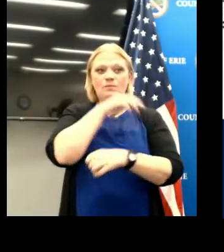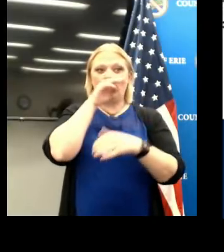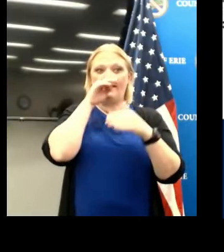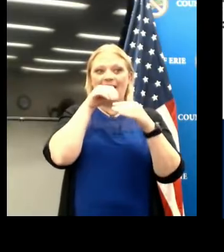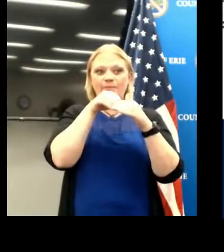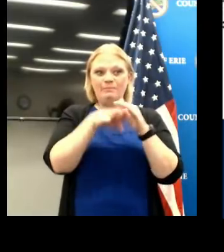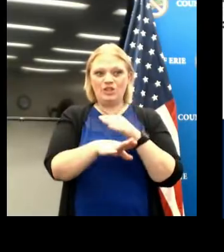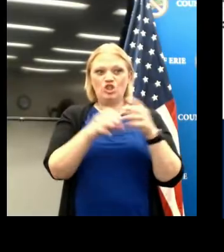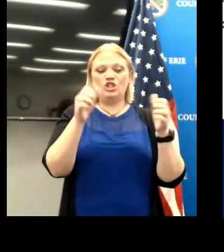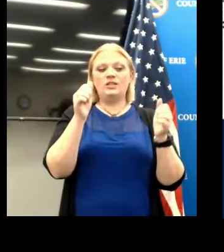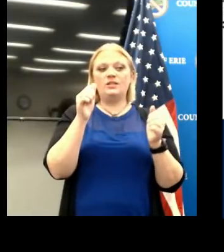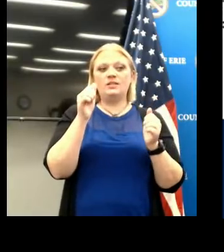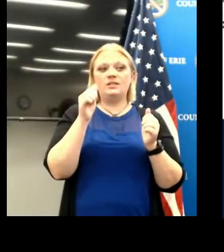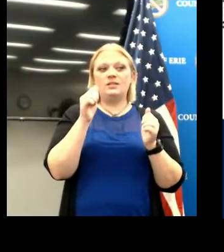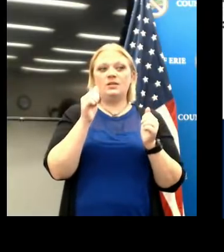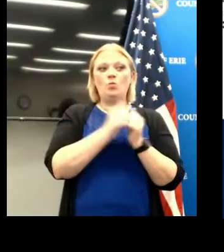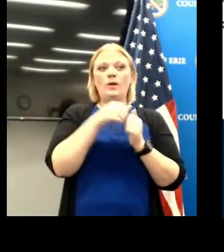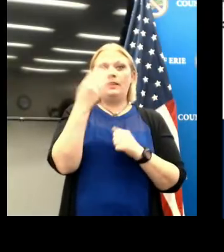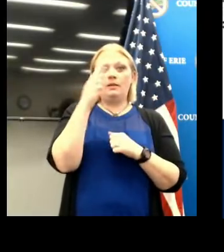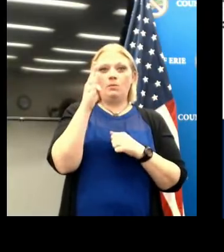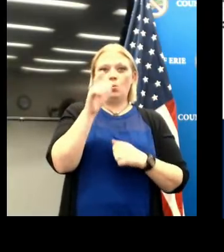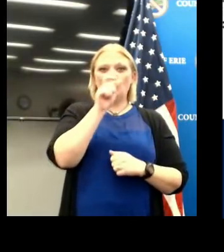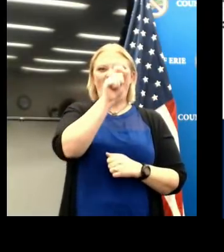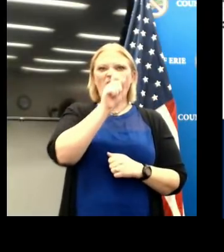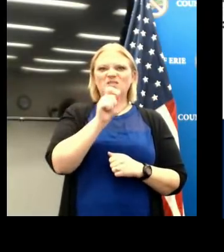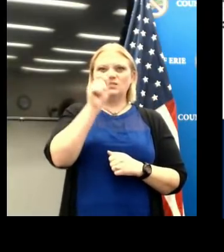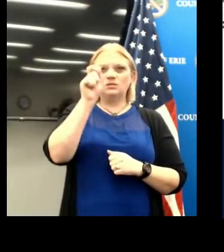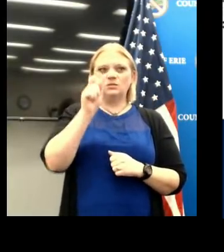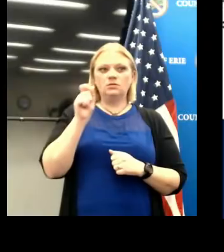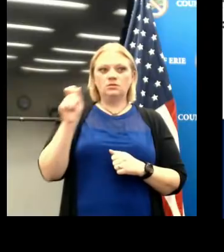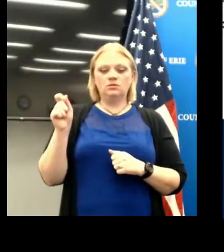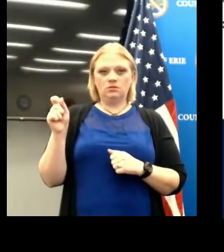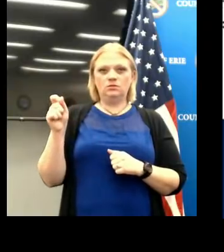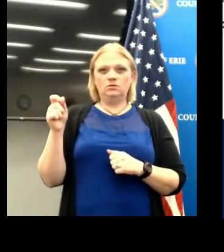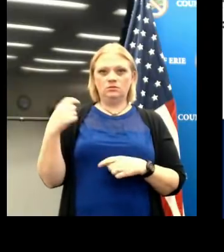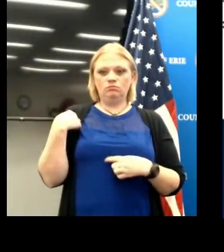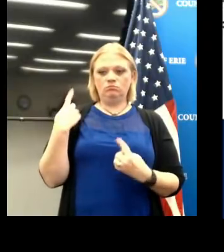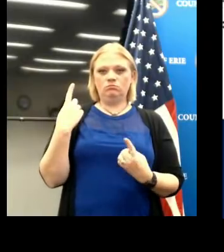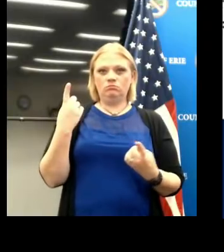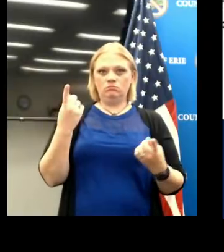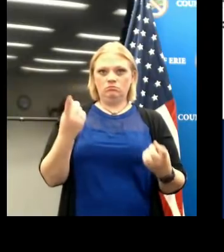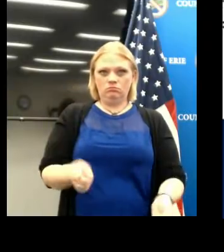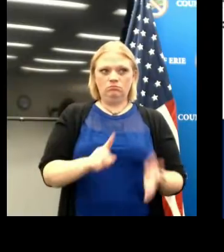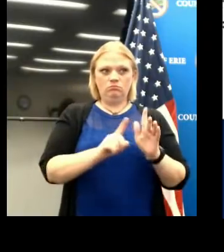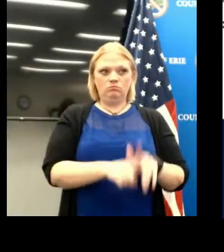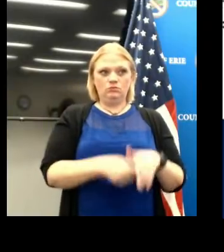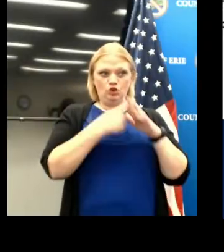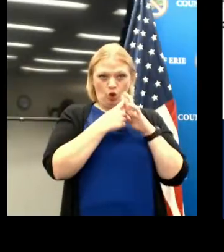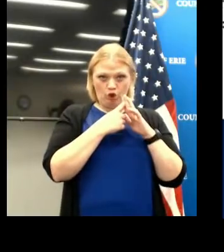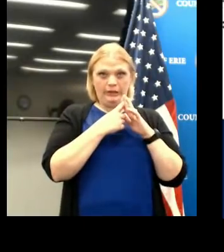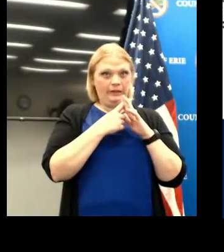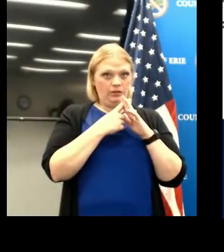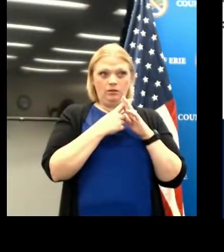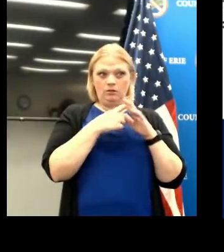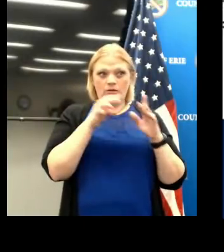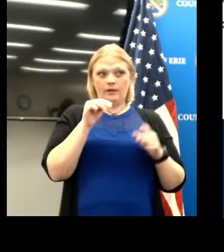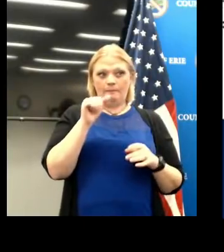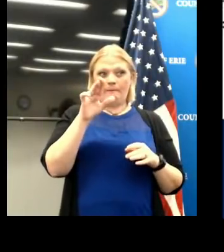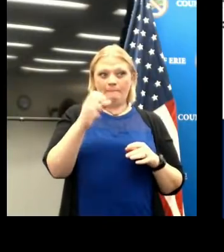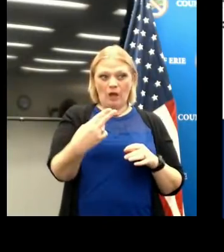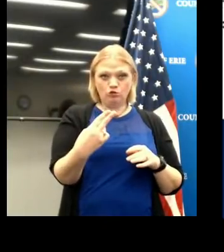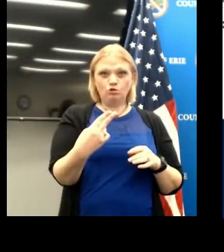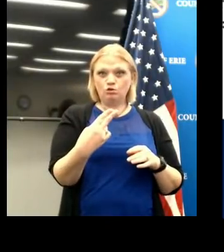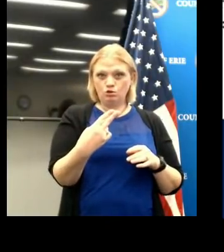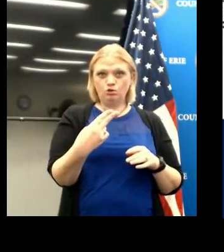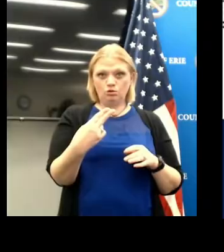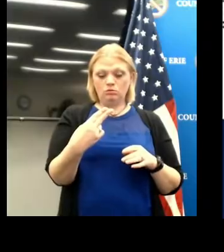the line composed of blue dots over time, starting from the beginning of our pandemic in Erie County in